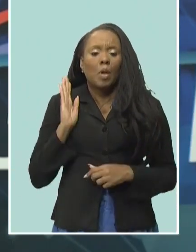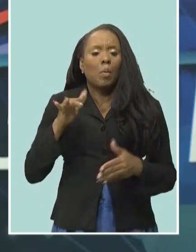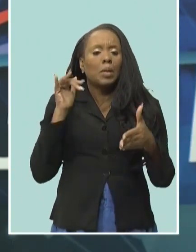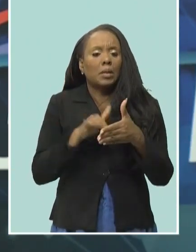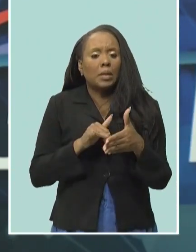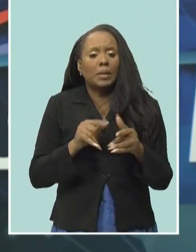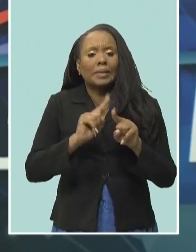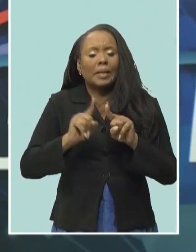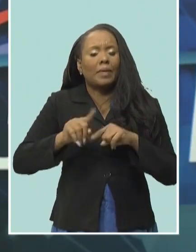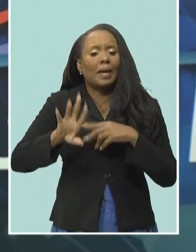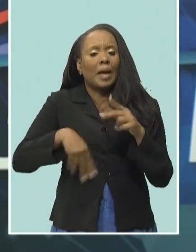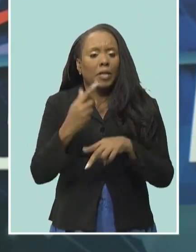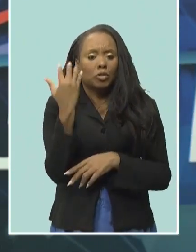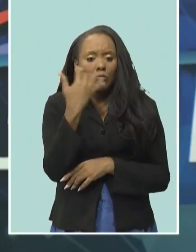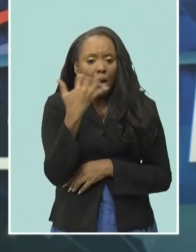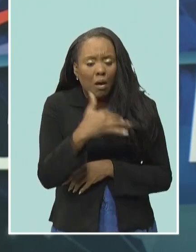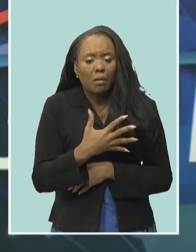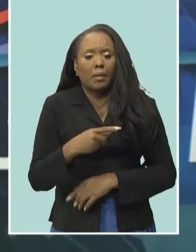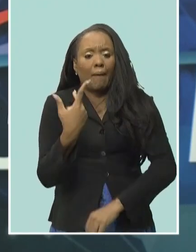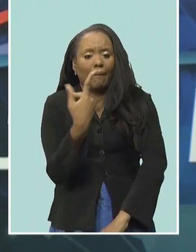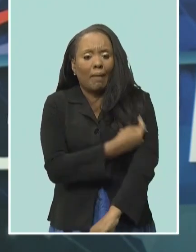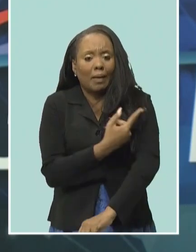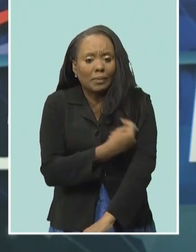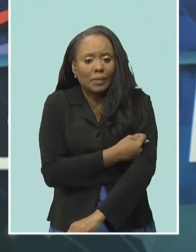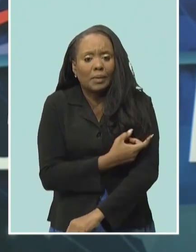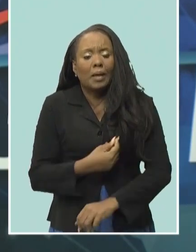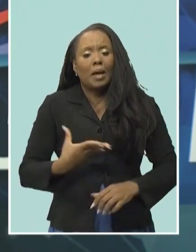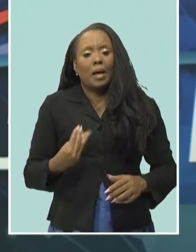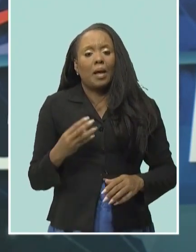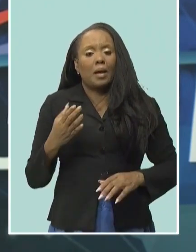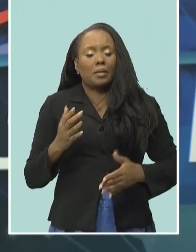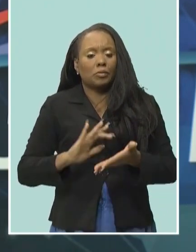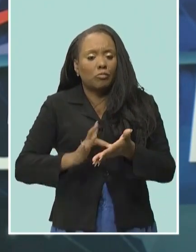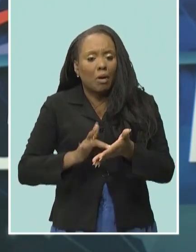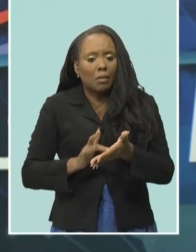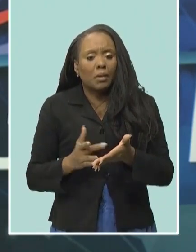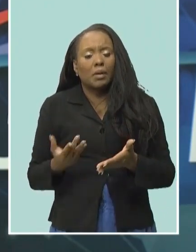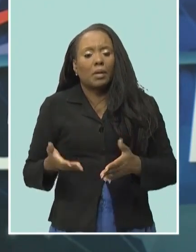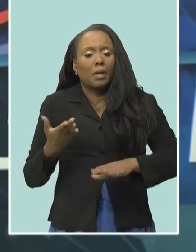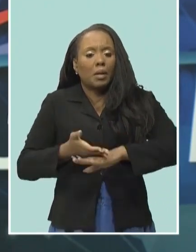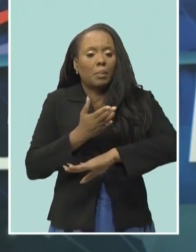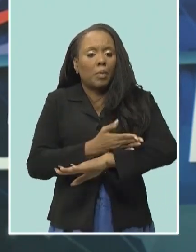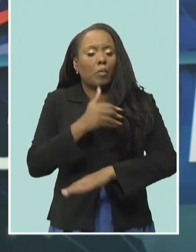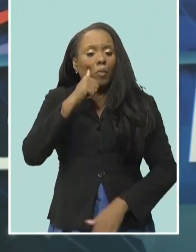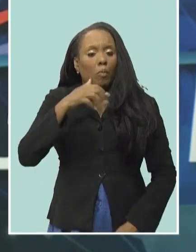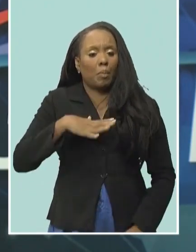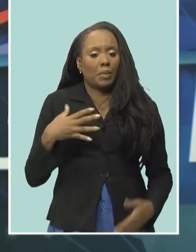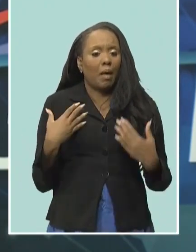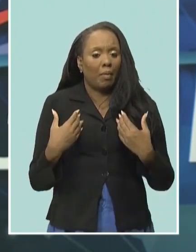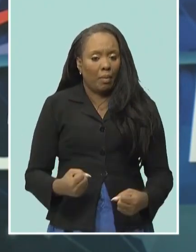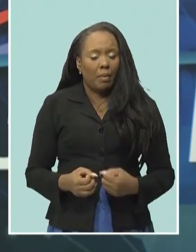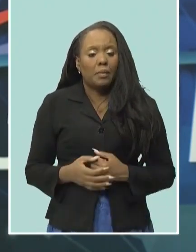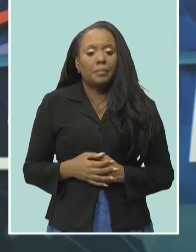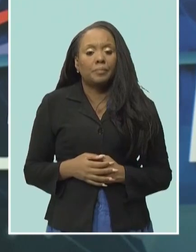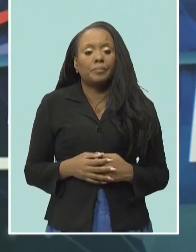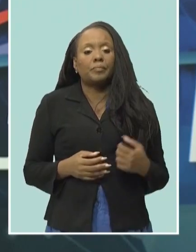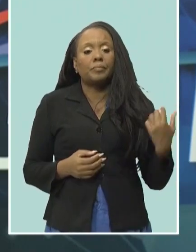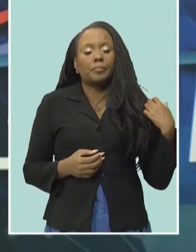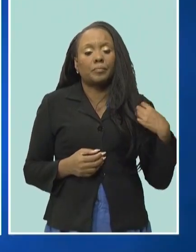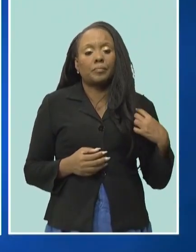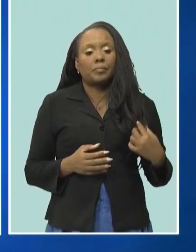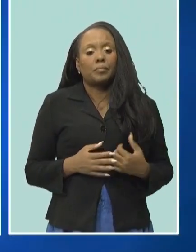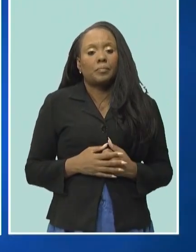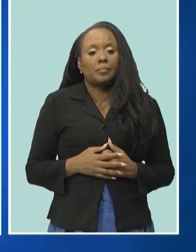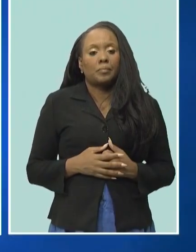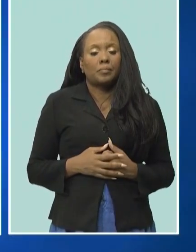preventative and therapeutic vaccines, as well as improving women's health outcomes. Operations at the Queen Elizabeth Hospital have